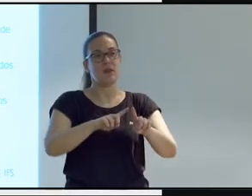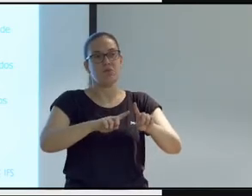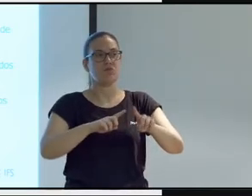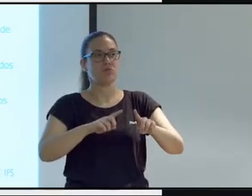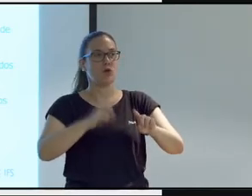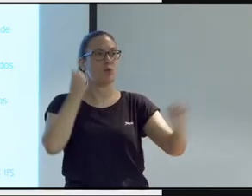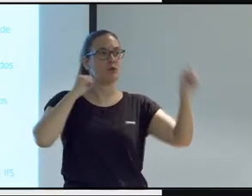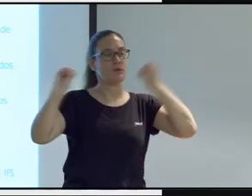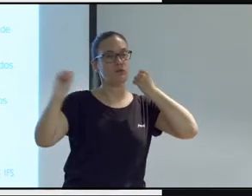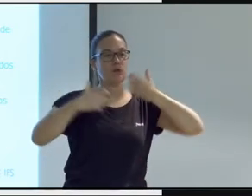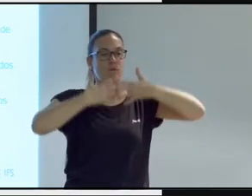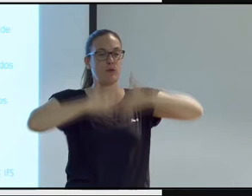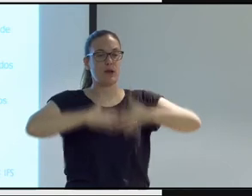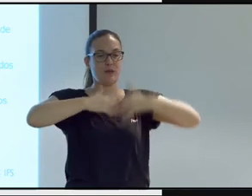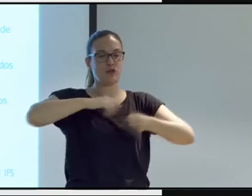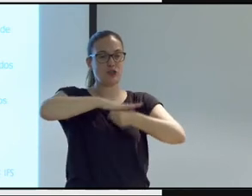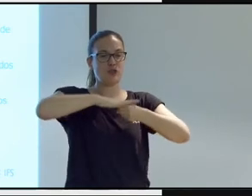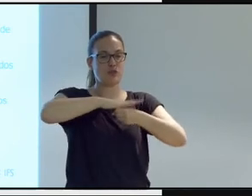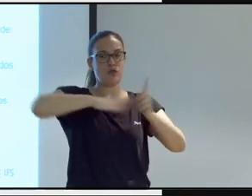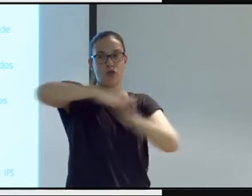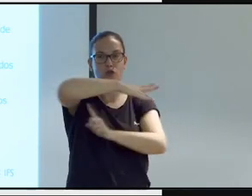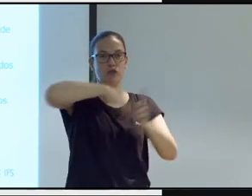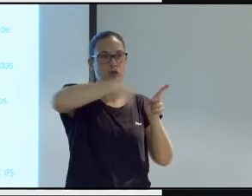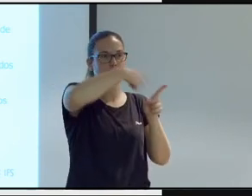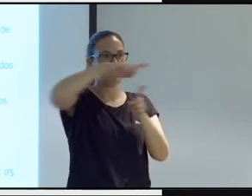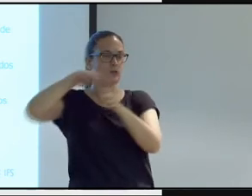that of course, each person